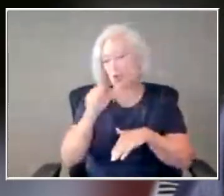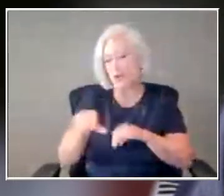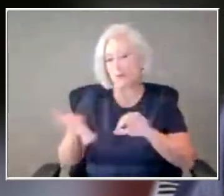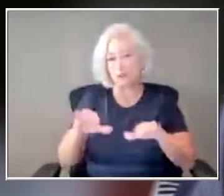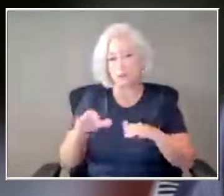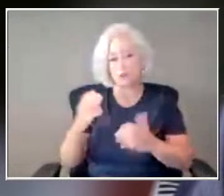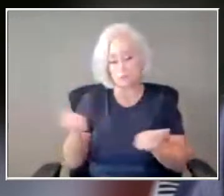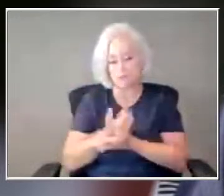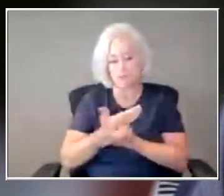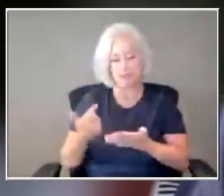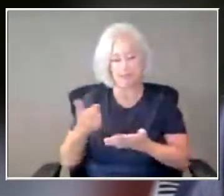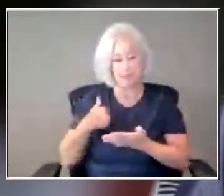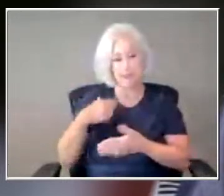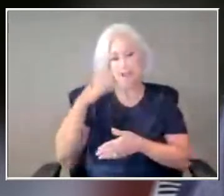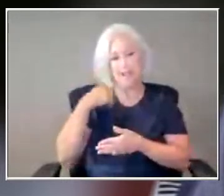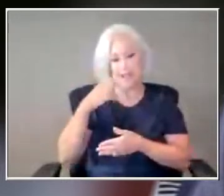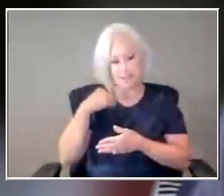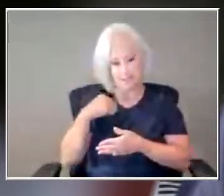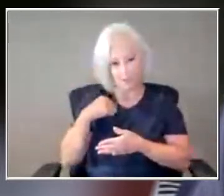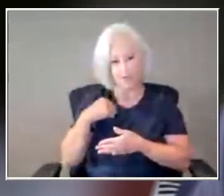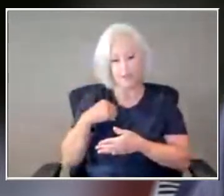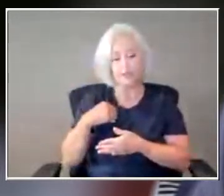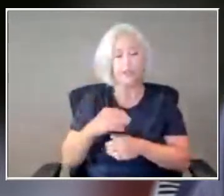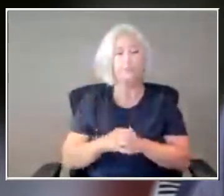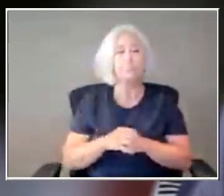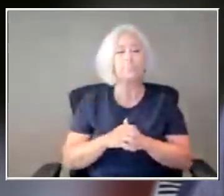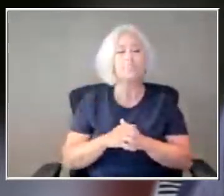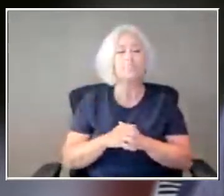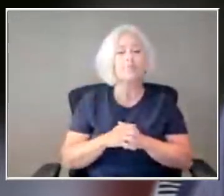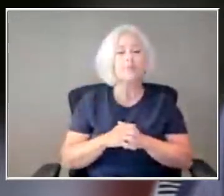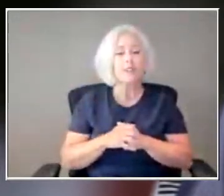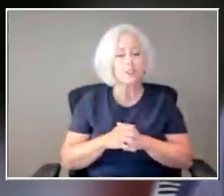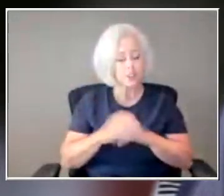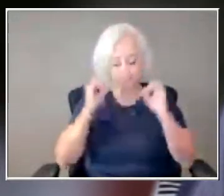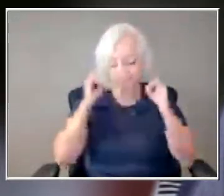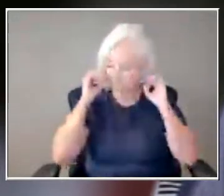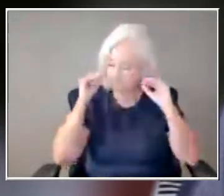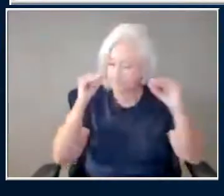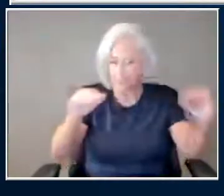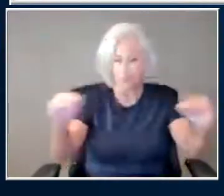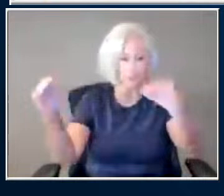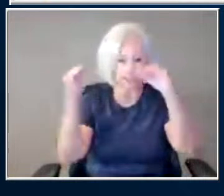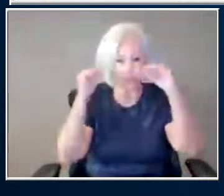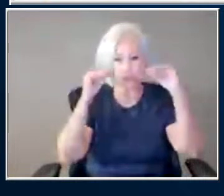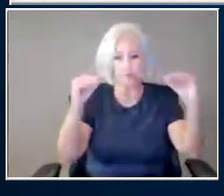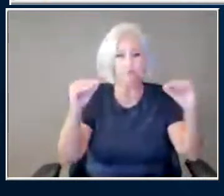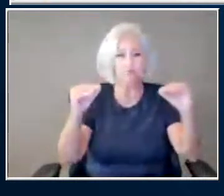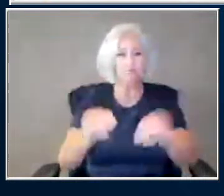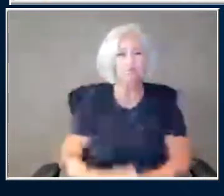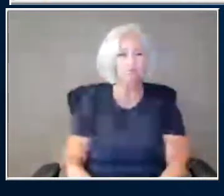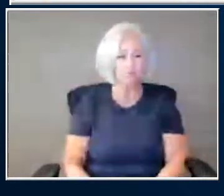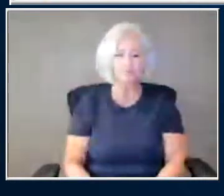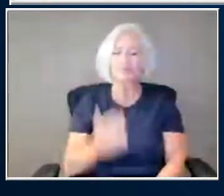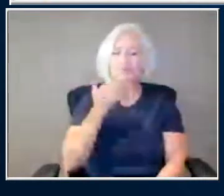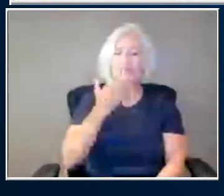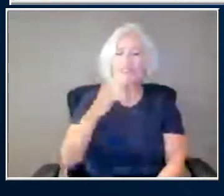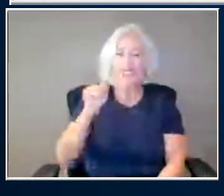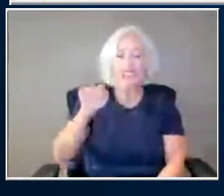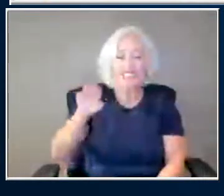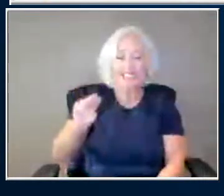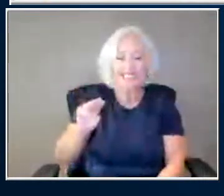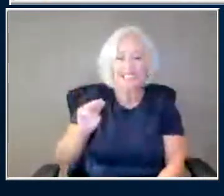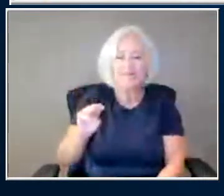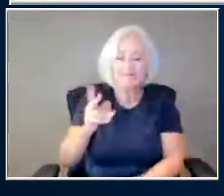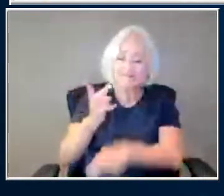before getting my treatment. So, yeah, just education, get the word out. All right, Tim, appreciate you very much. Be well. Thank you so